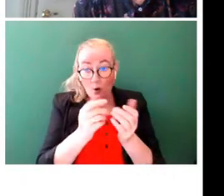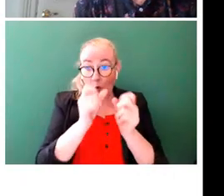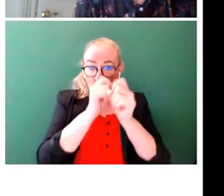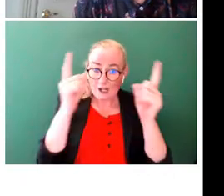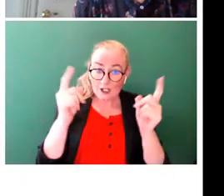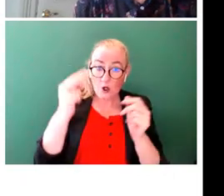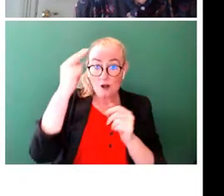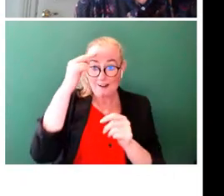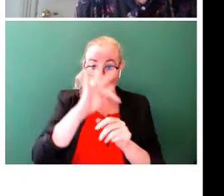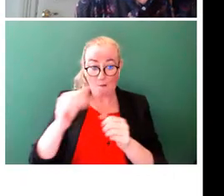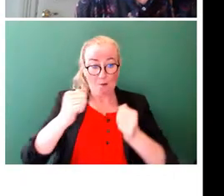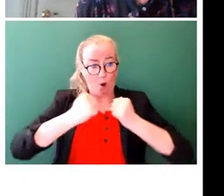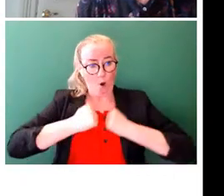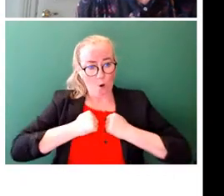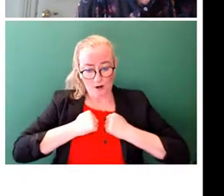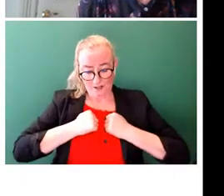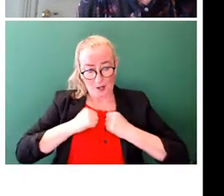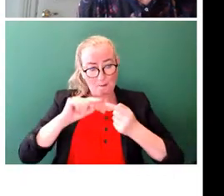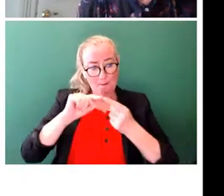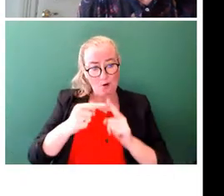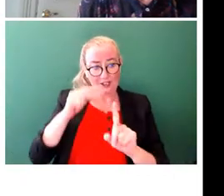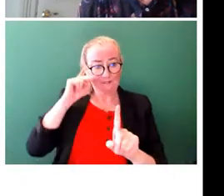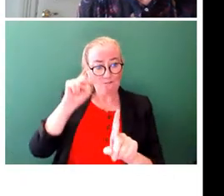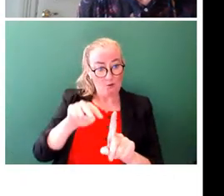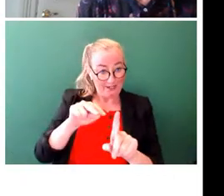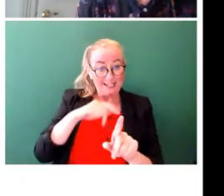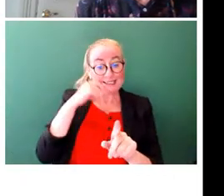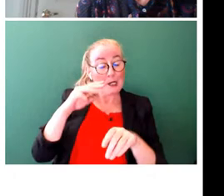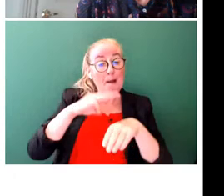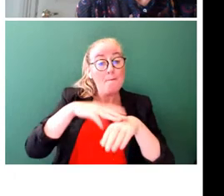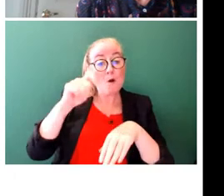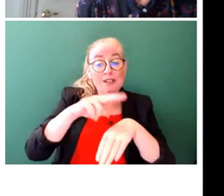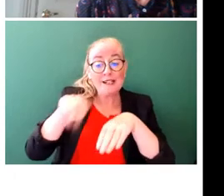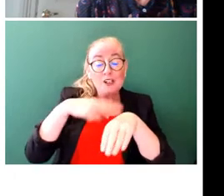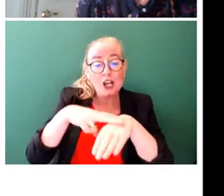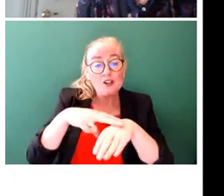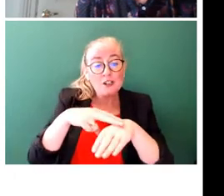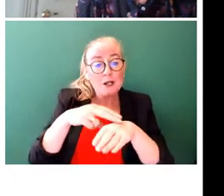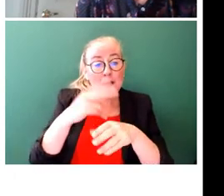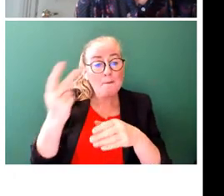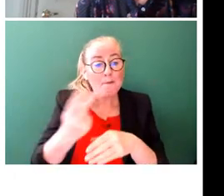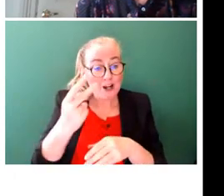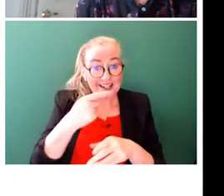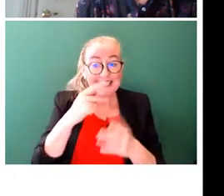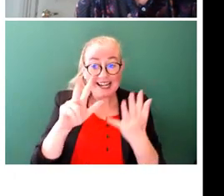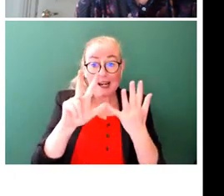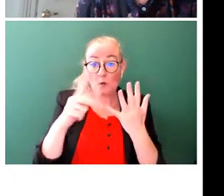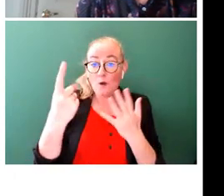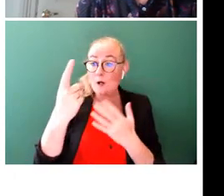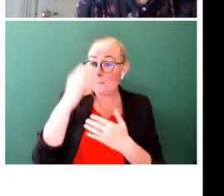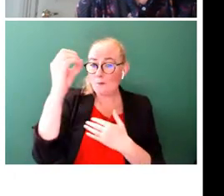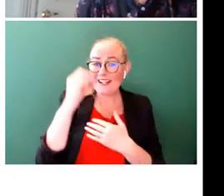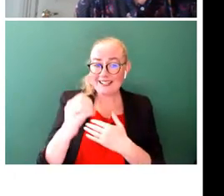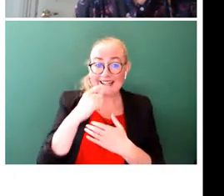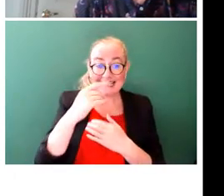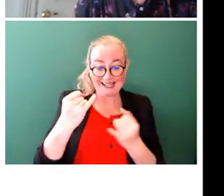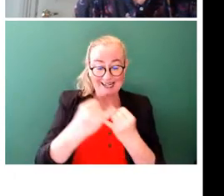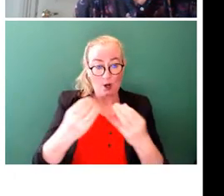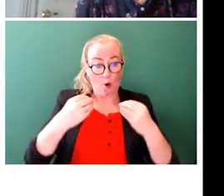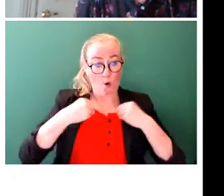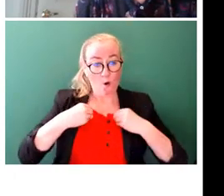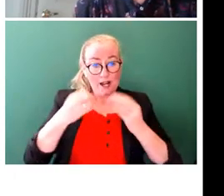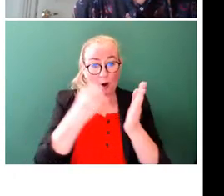own perspective. And they felt, the majority of national partners, over 81%, felt that in their own organization and